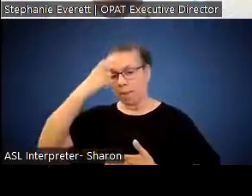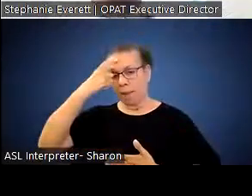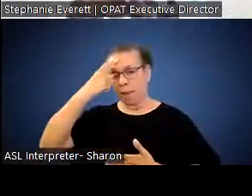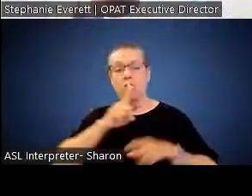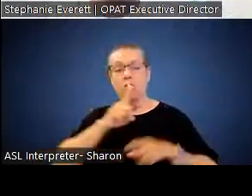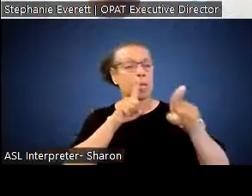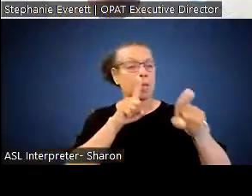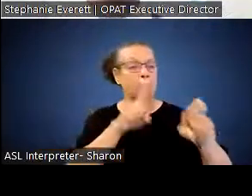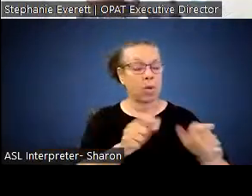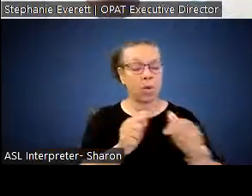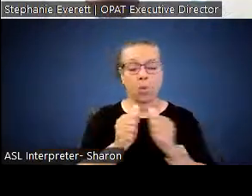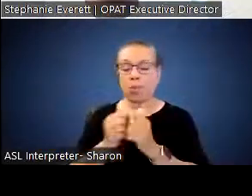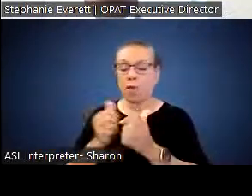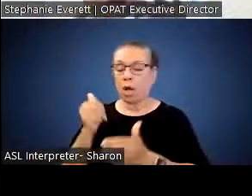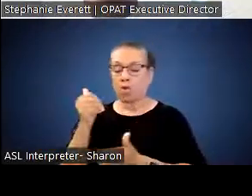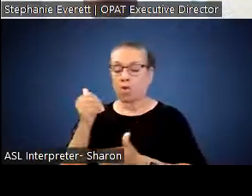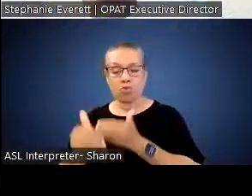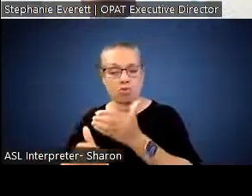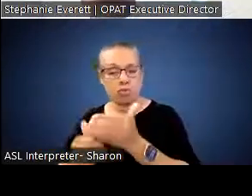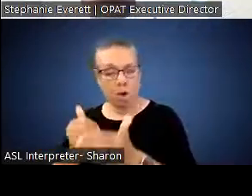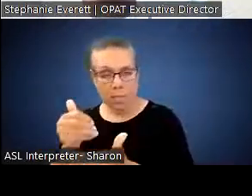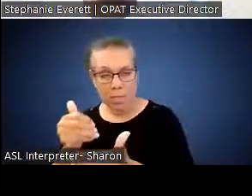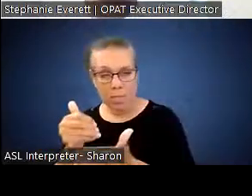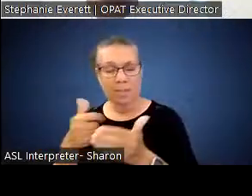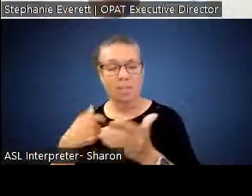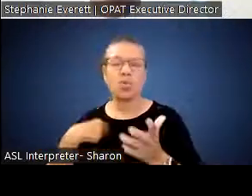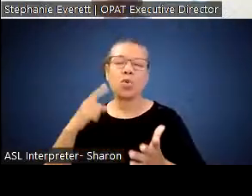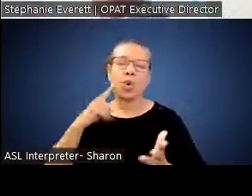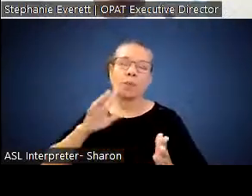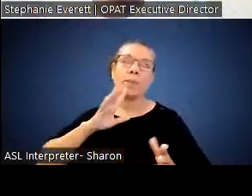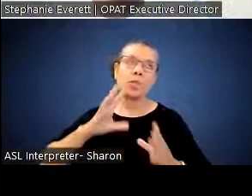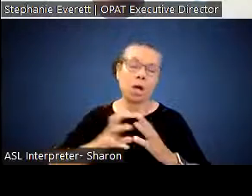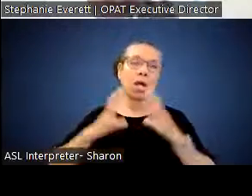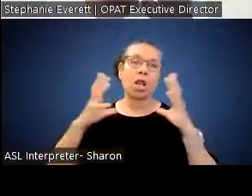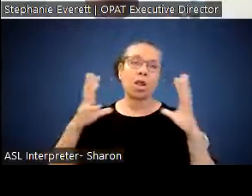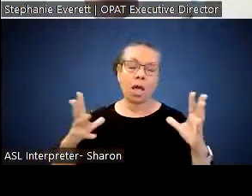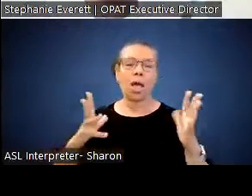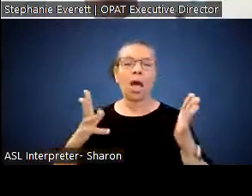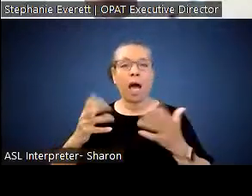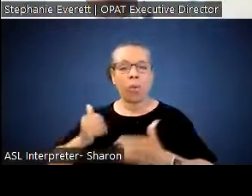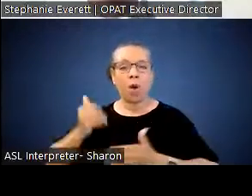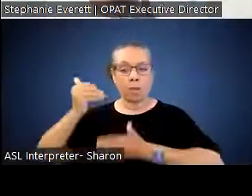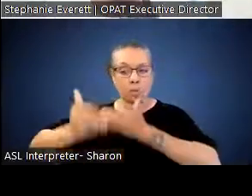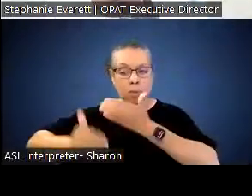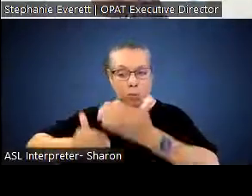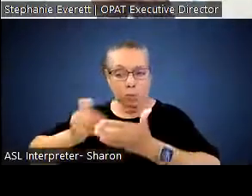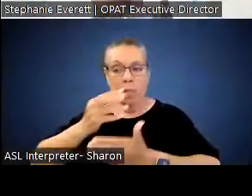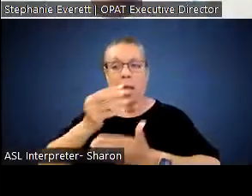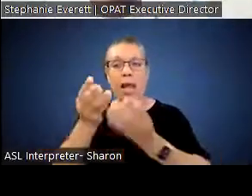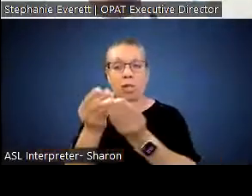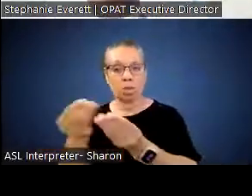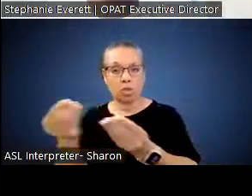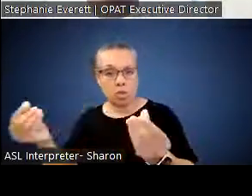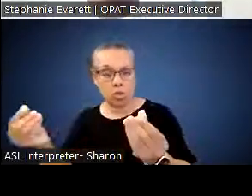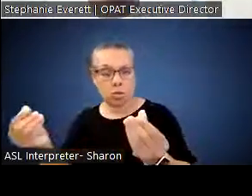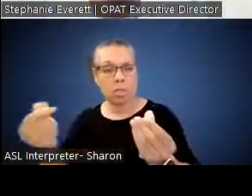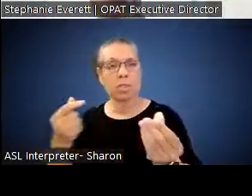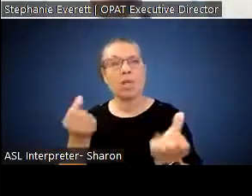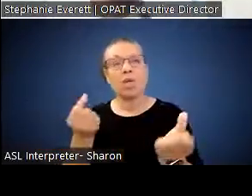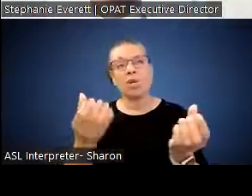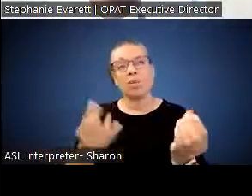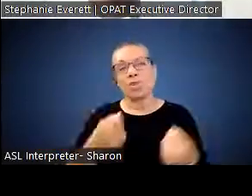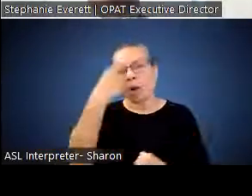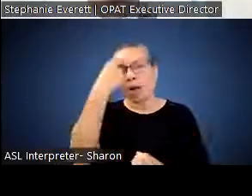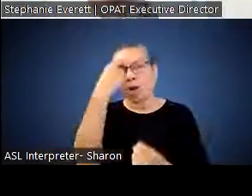any process, and if you heard me at any of these meetings, have heard me speak anywhere else, I'm all about procedures and solutions. And so I thought it was really important that we